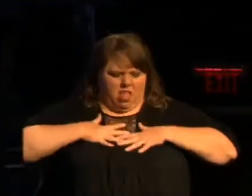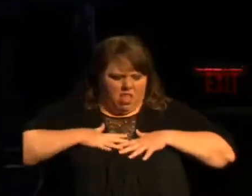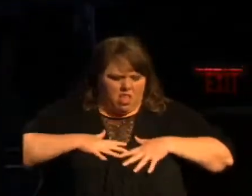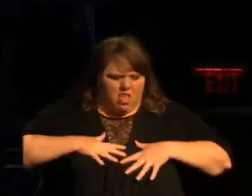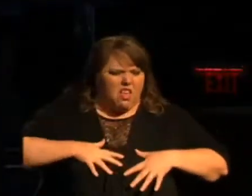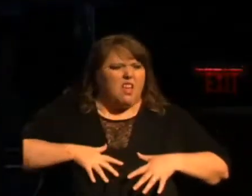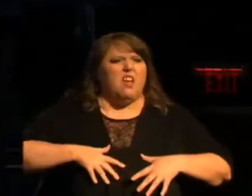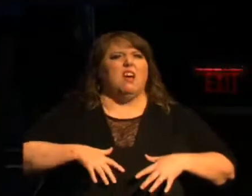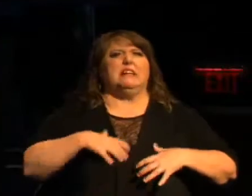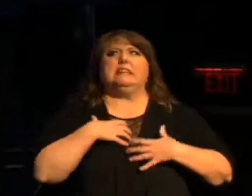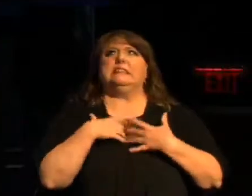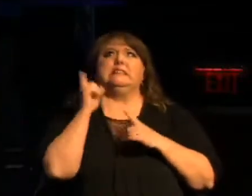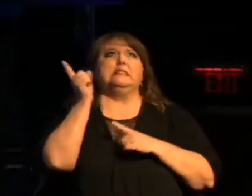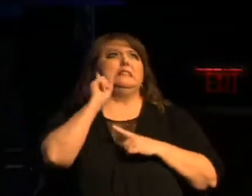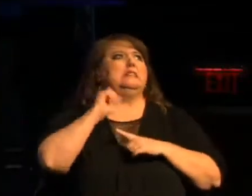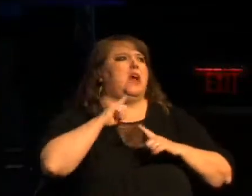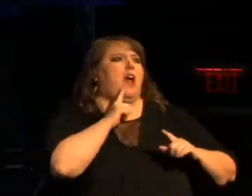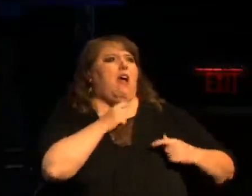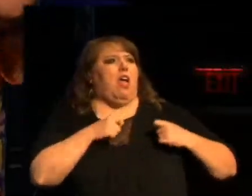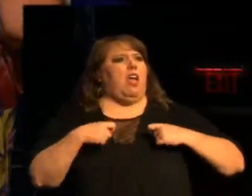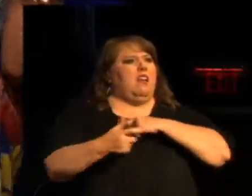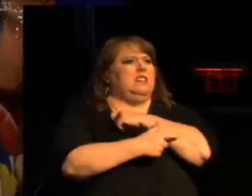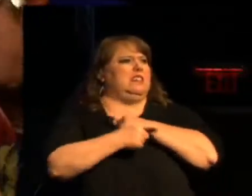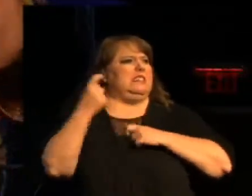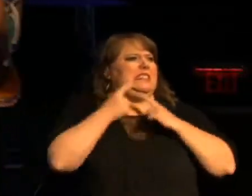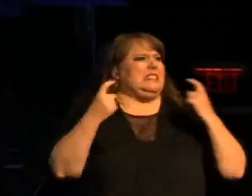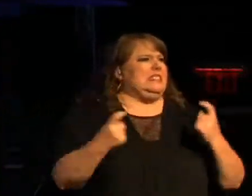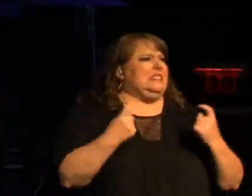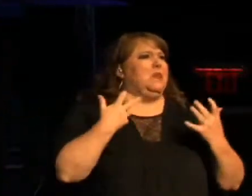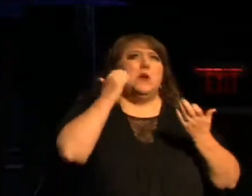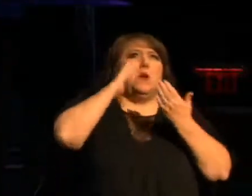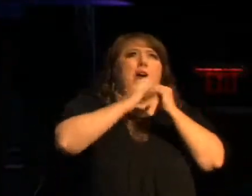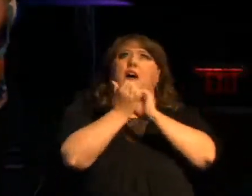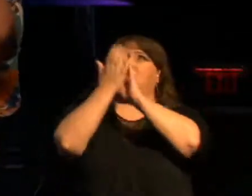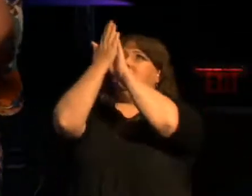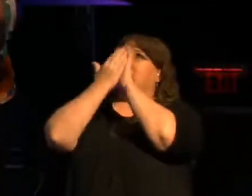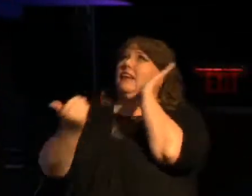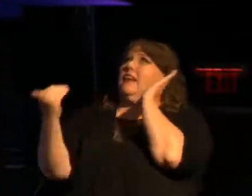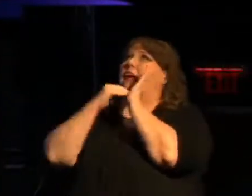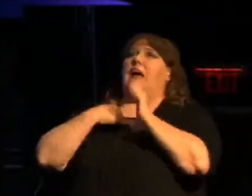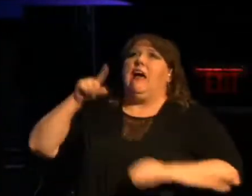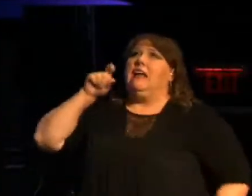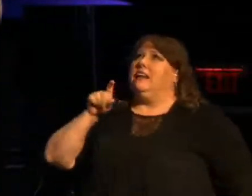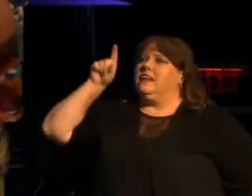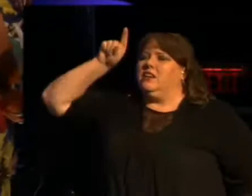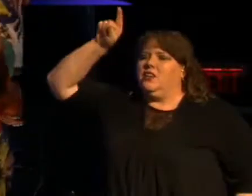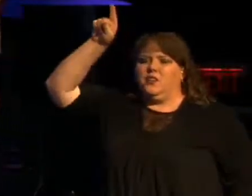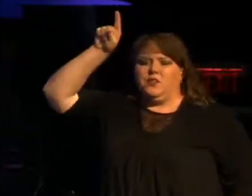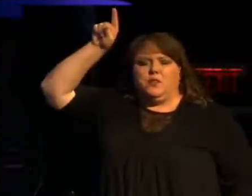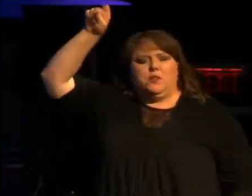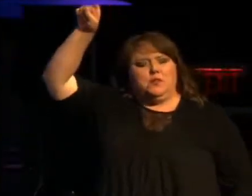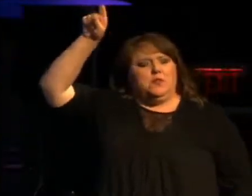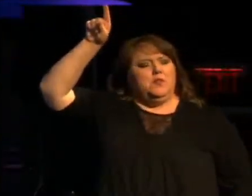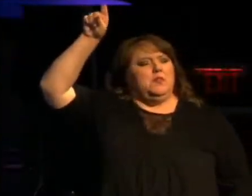Dead man walking, slave to sin. I want to know about being born again. I need